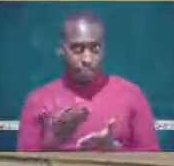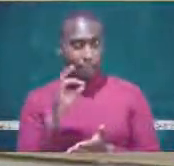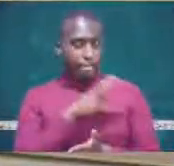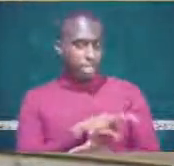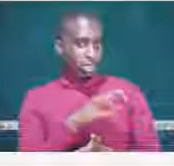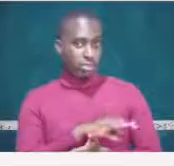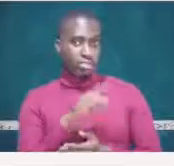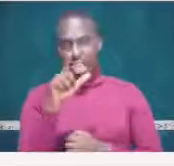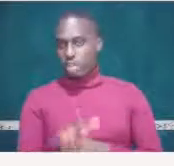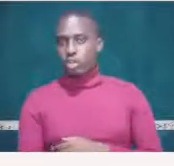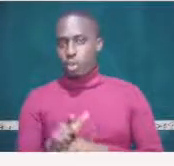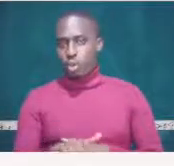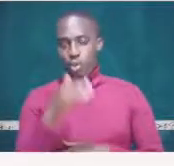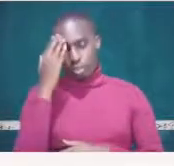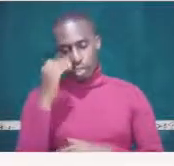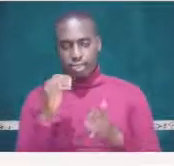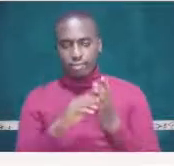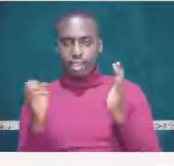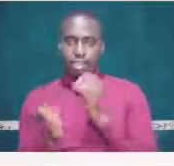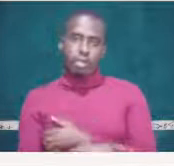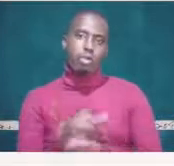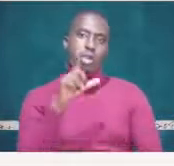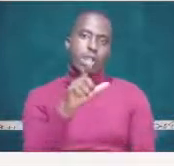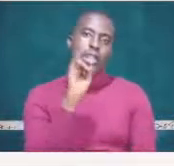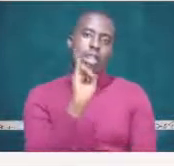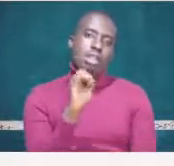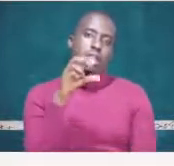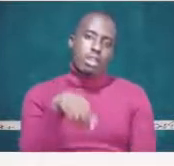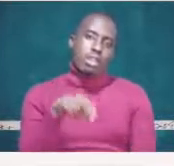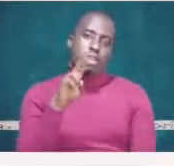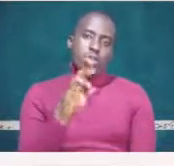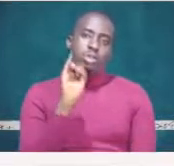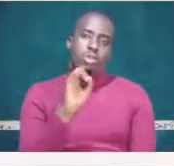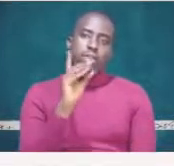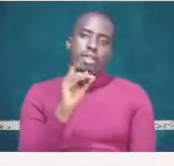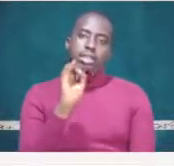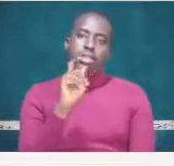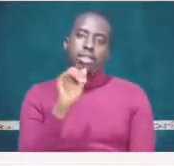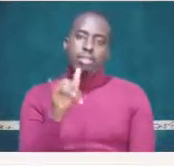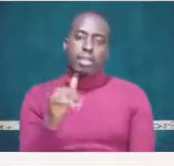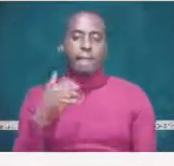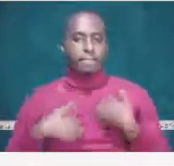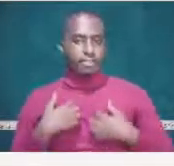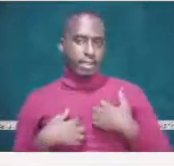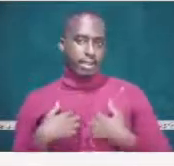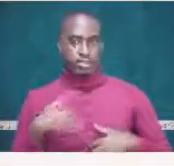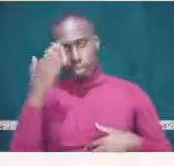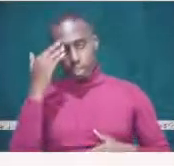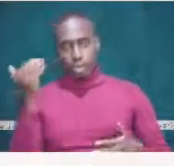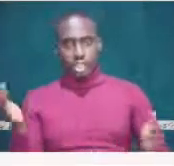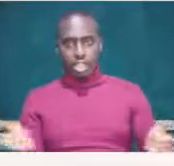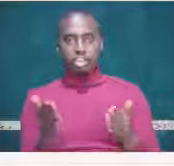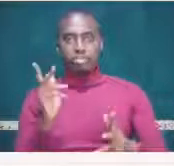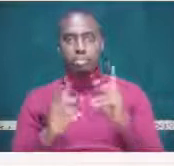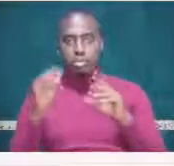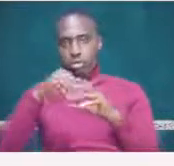too low to break the liquidity preference. The interest rate is too low to encourage people to invest